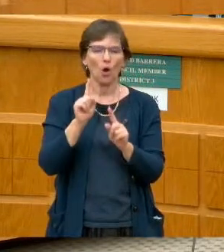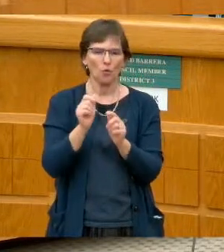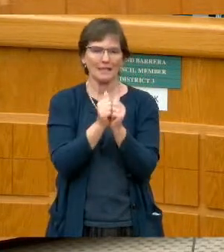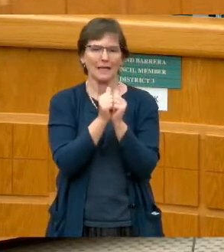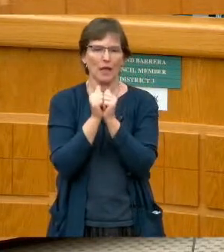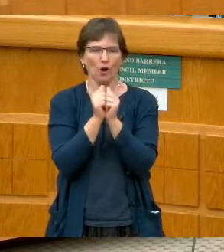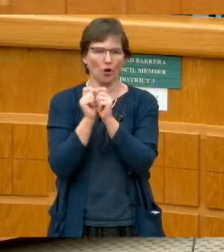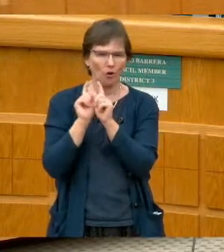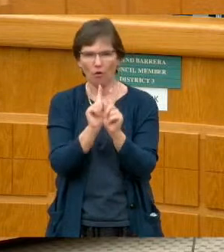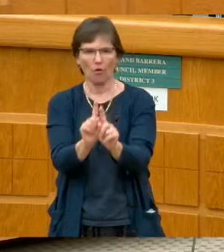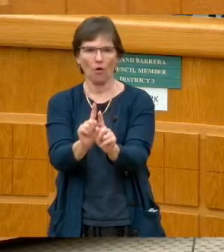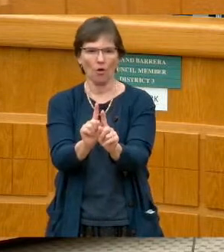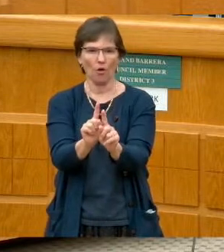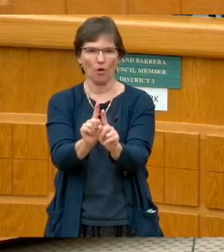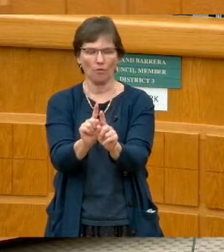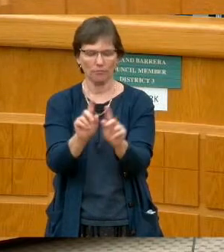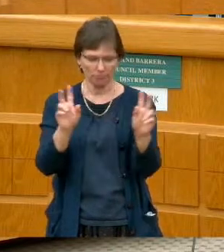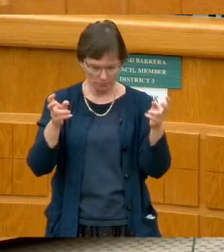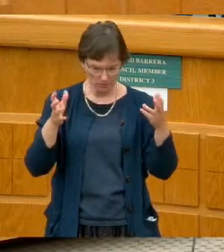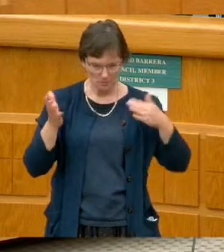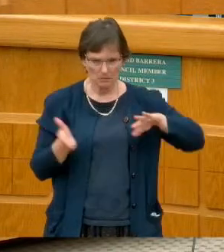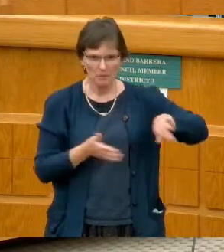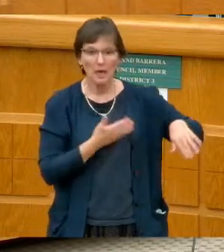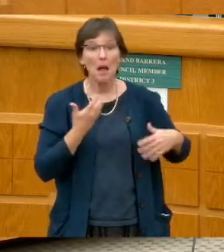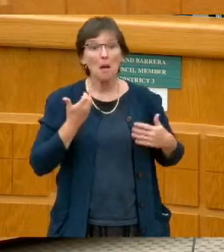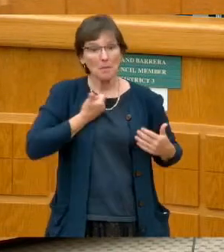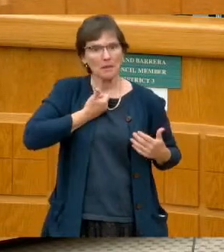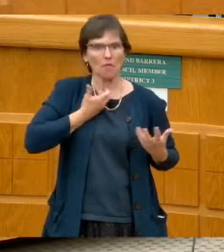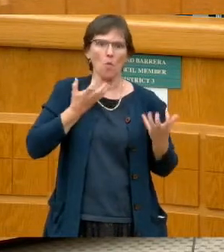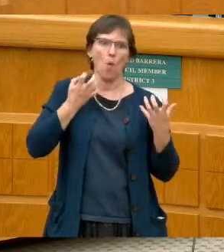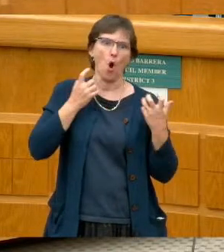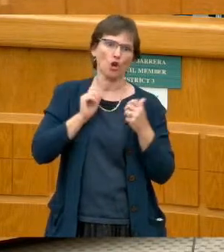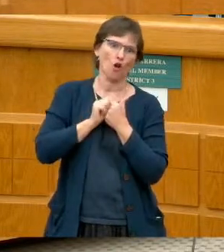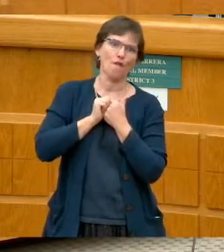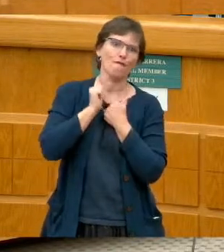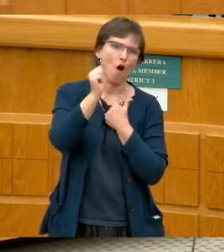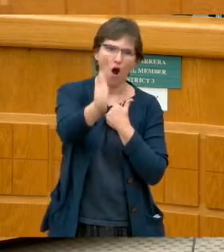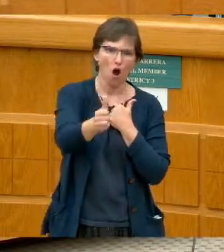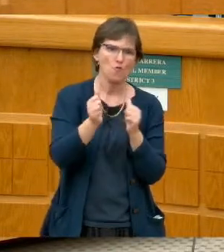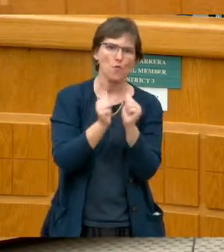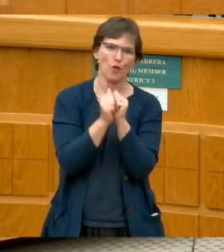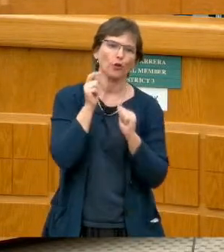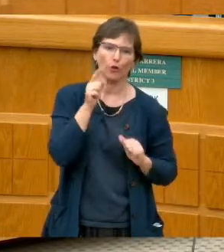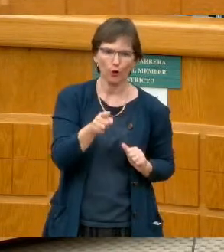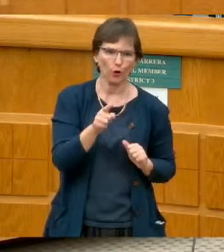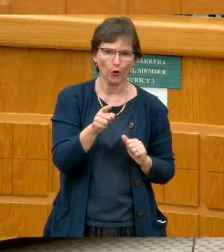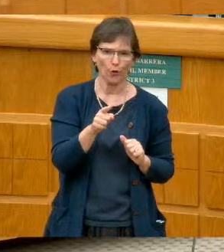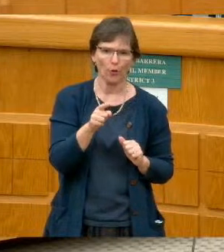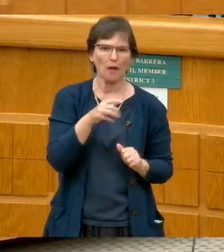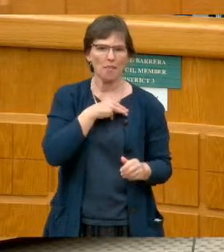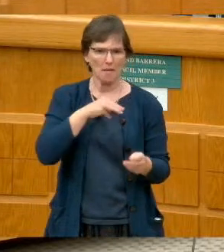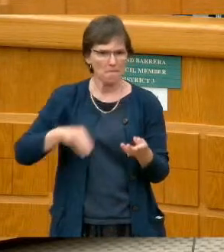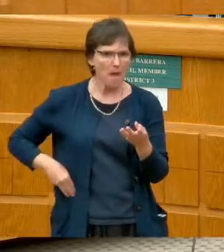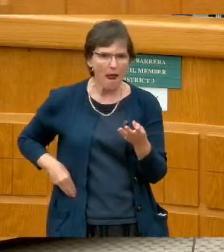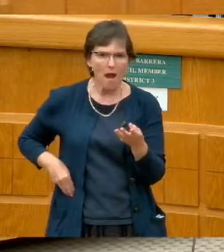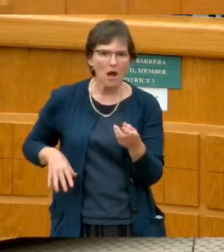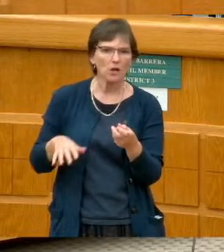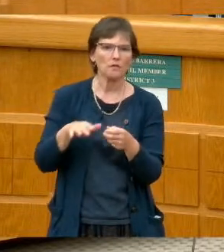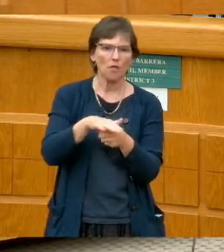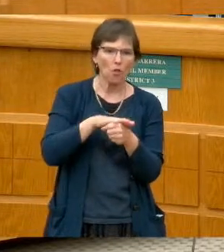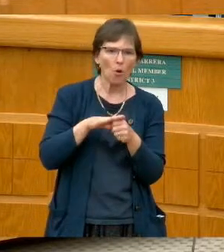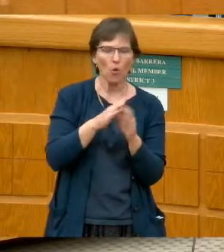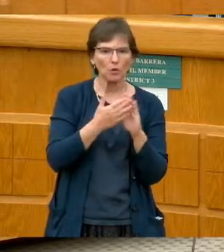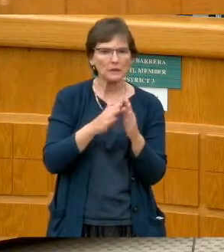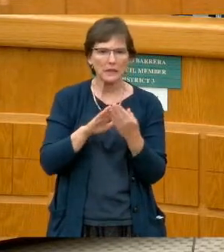I want to go far, ultimately. And I want to go together with you, Mayor McComb, Manager Zanoni, Mayor